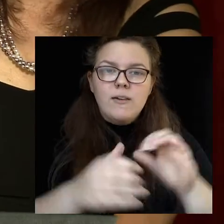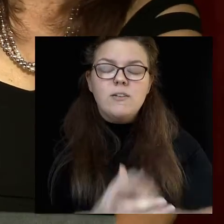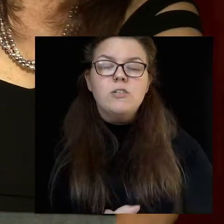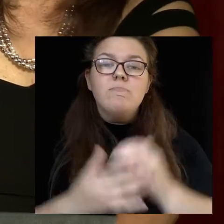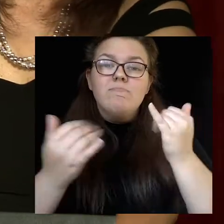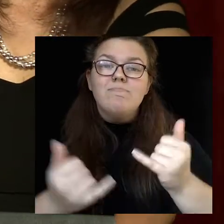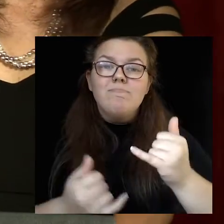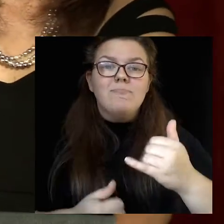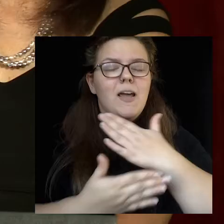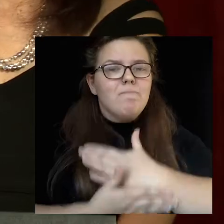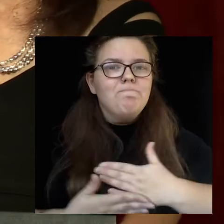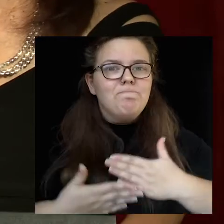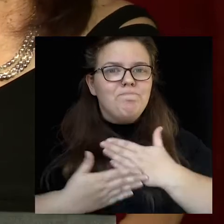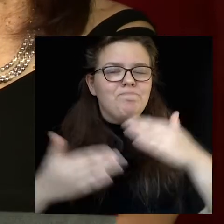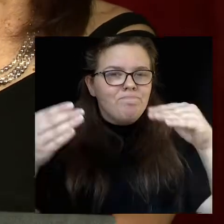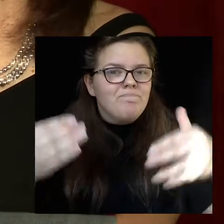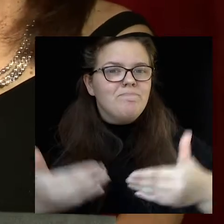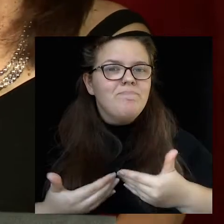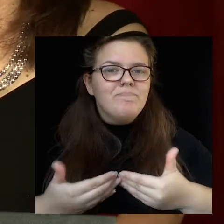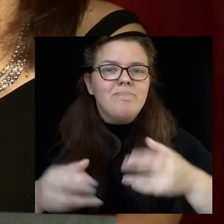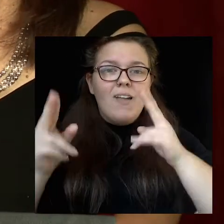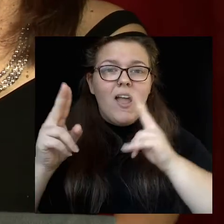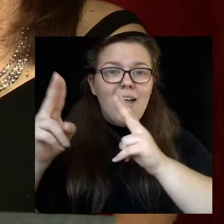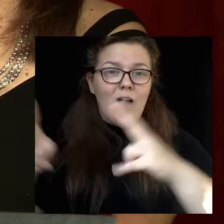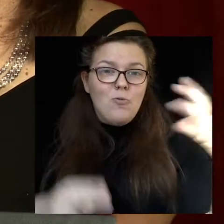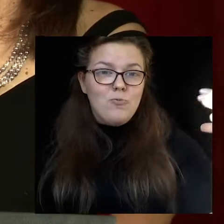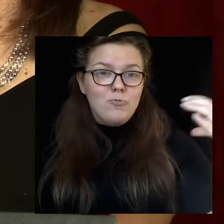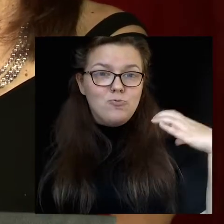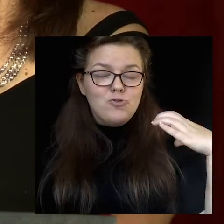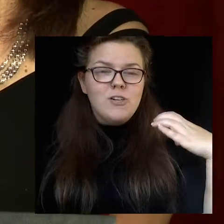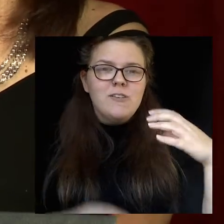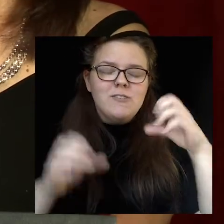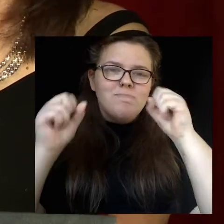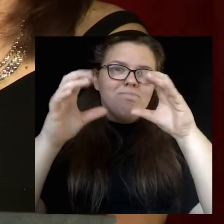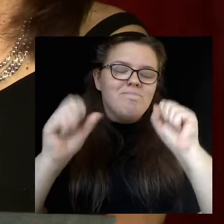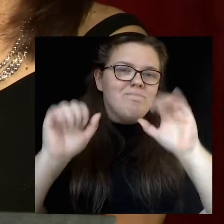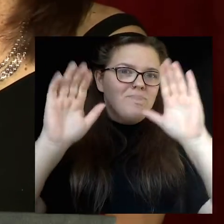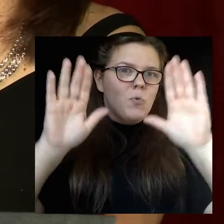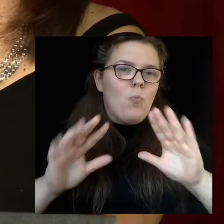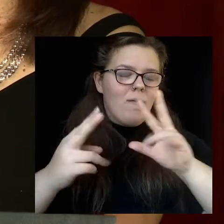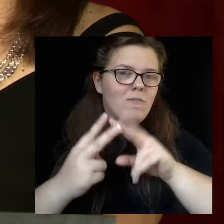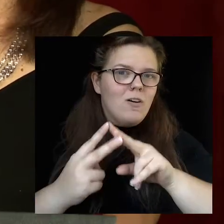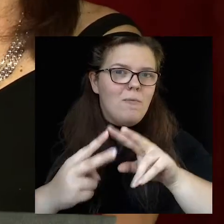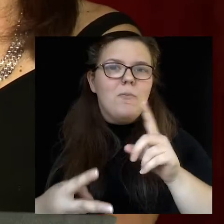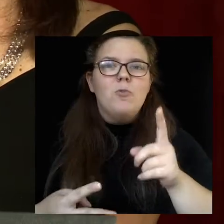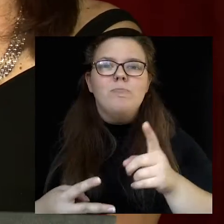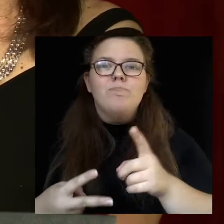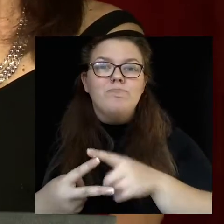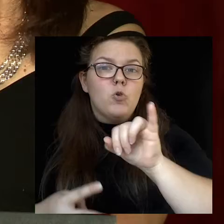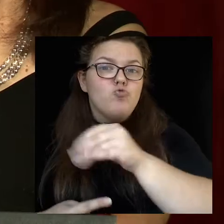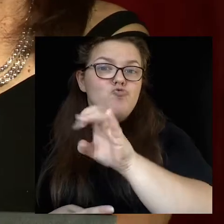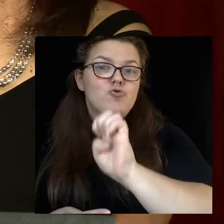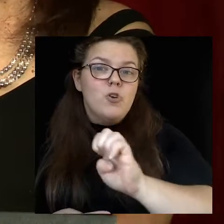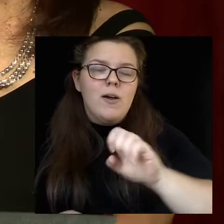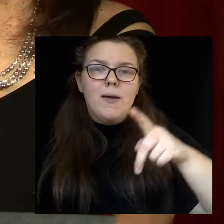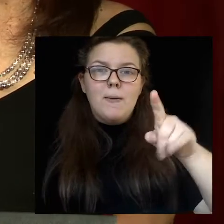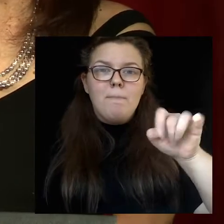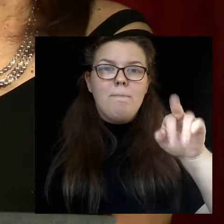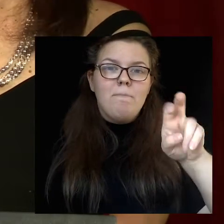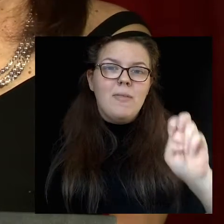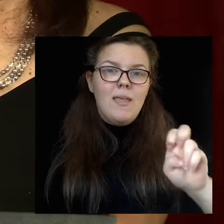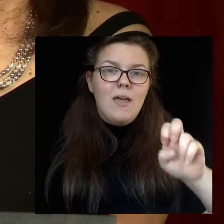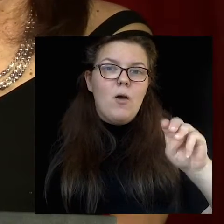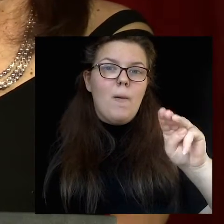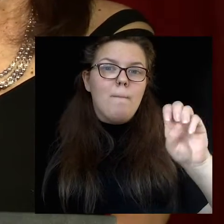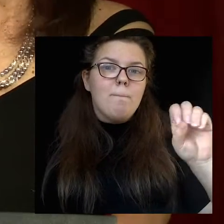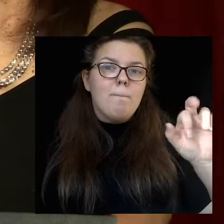It is now my sincere pleasure to introduce our honorary chairs, the amazing and wonderful couple, Joy and Pierre